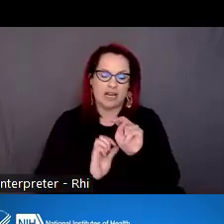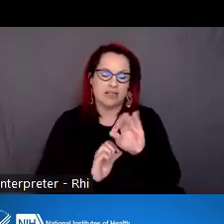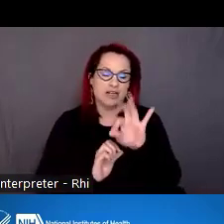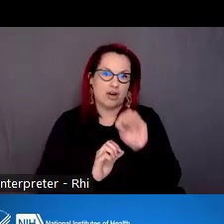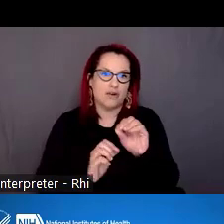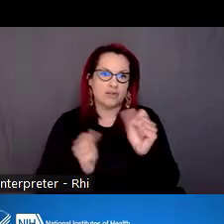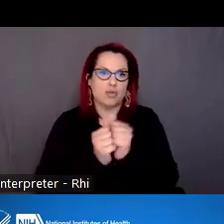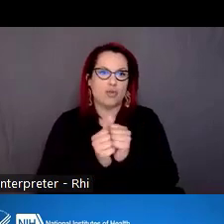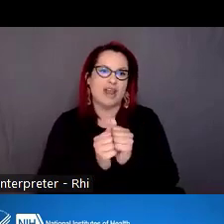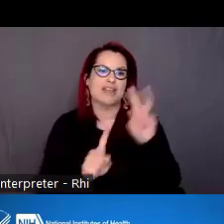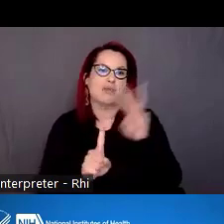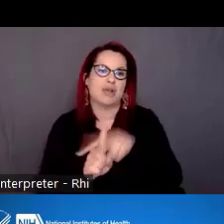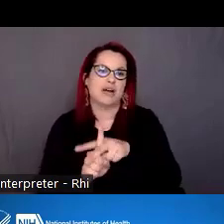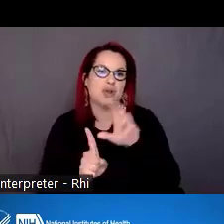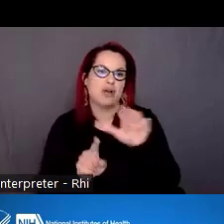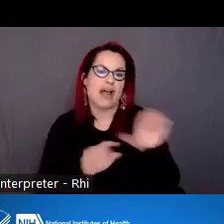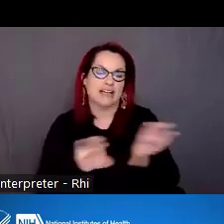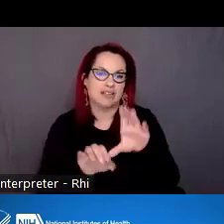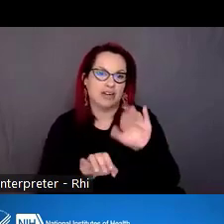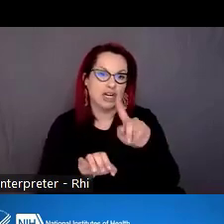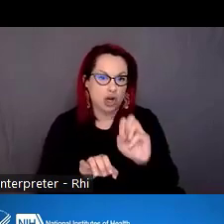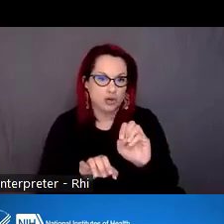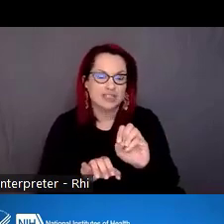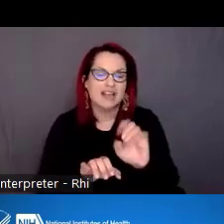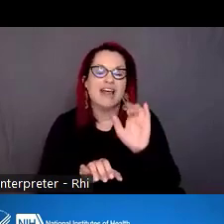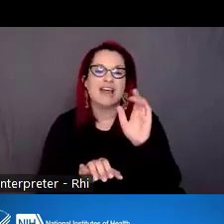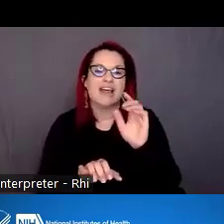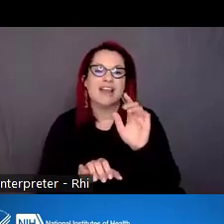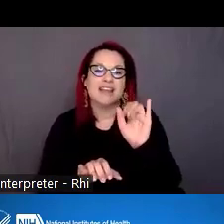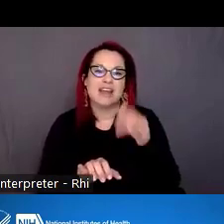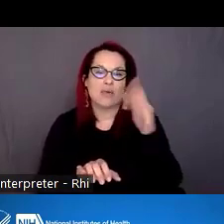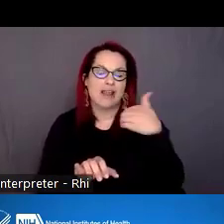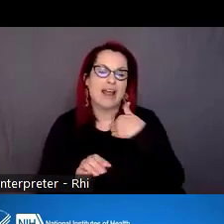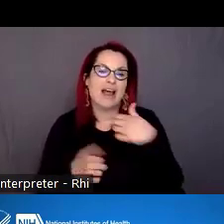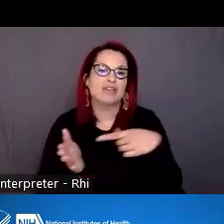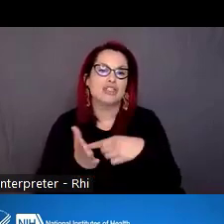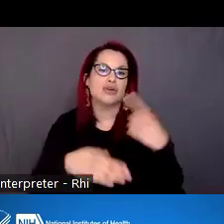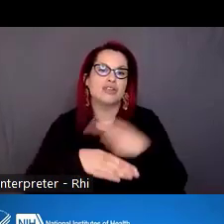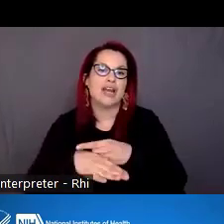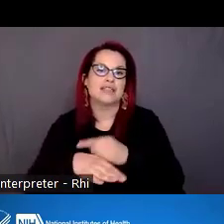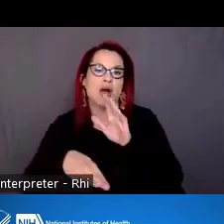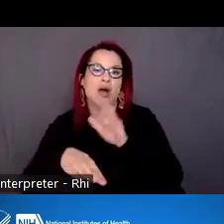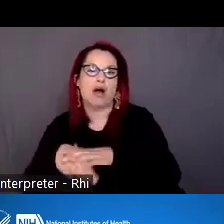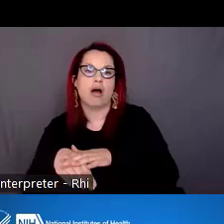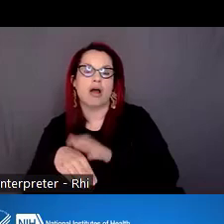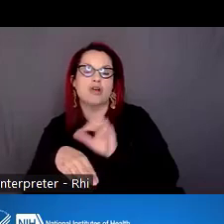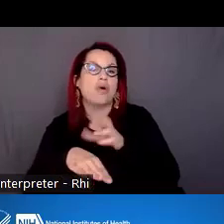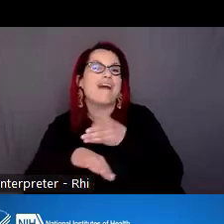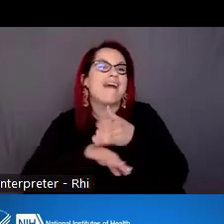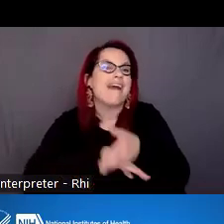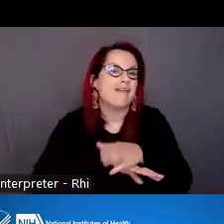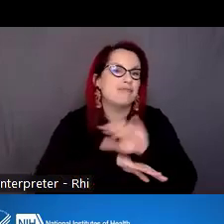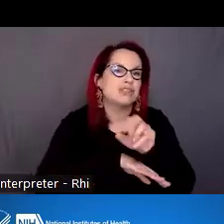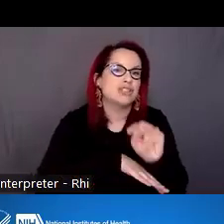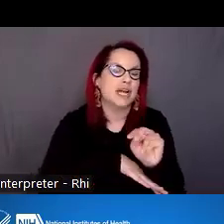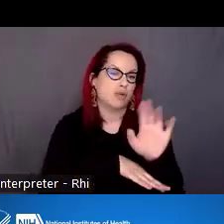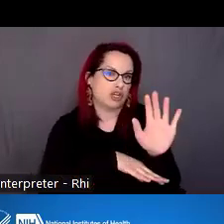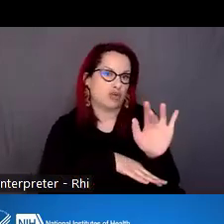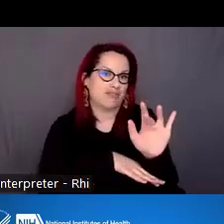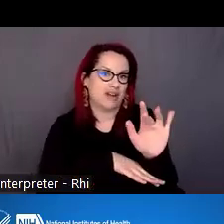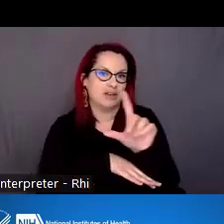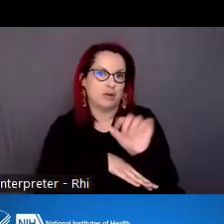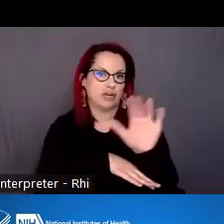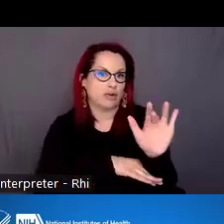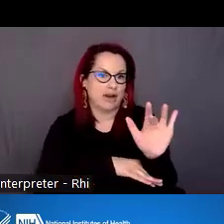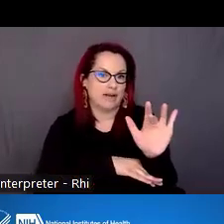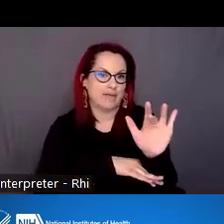activity codes that will have due dates on or after January 25, 2025. And again,